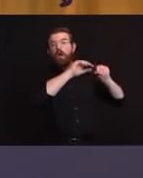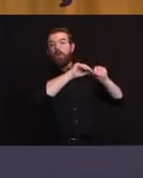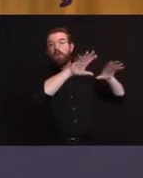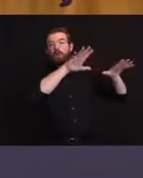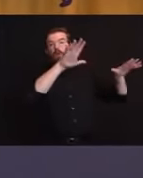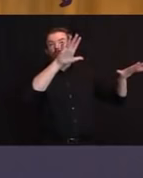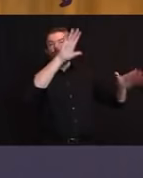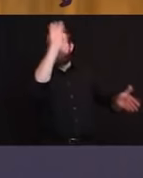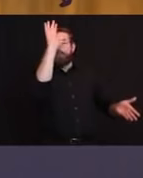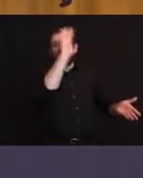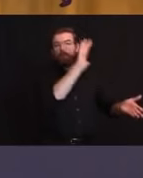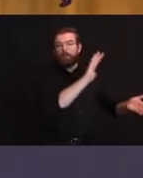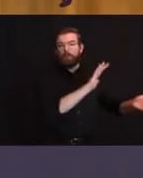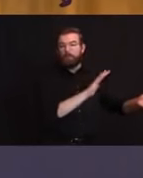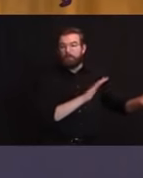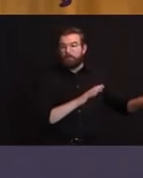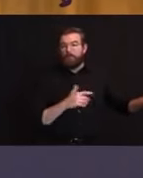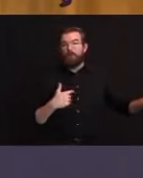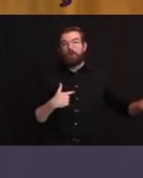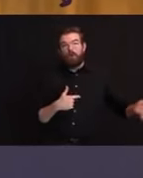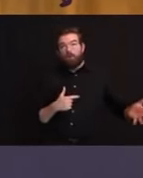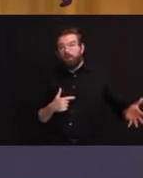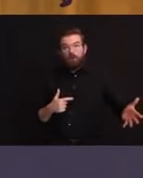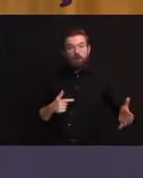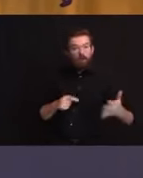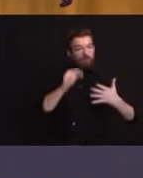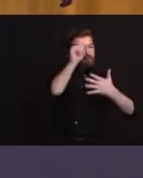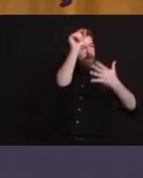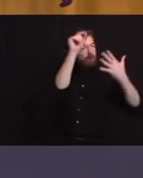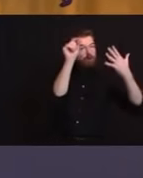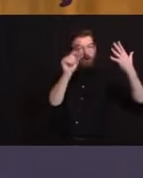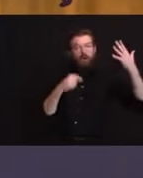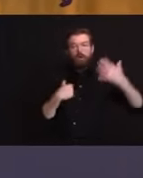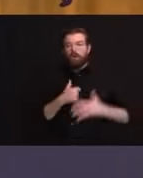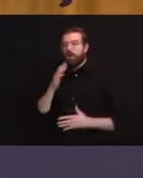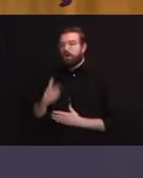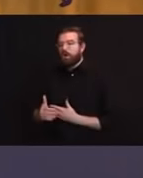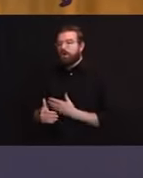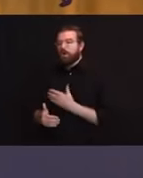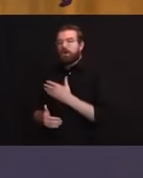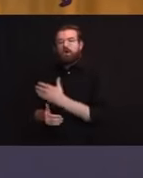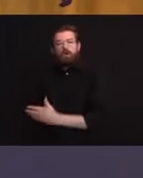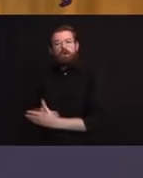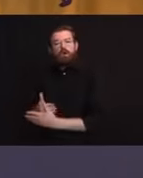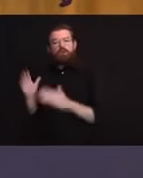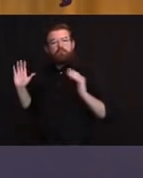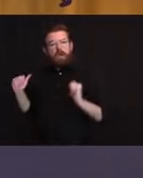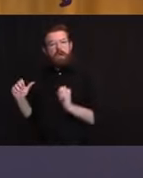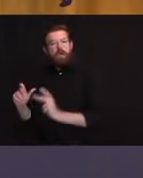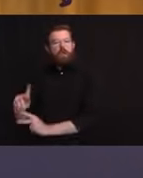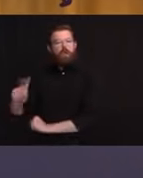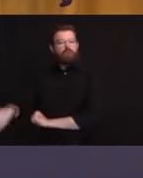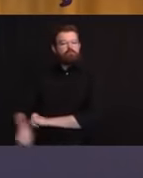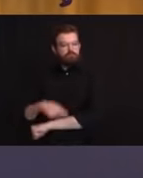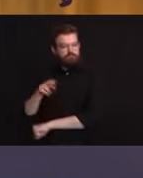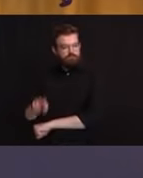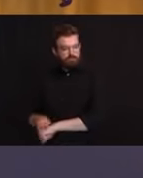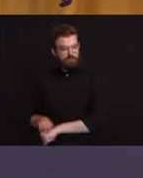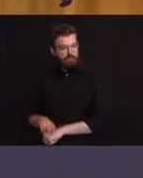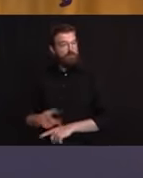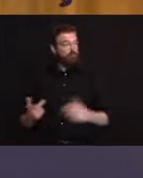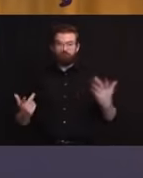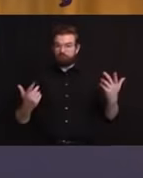taking steps. I'm glad we're doing the heavy contact outdoor sports today. We want to take the steps, believe